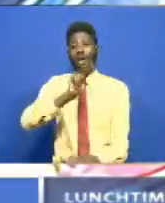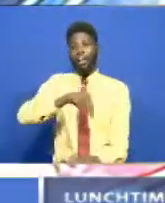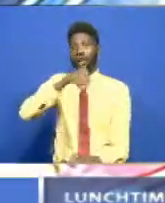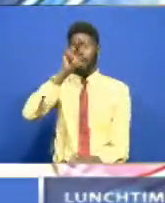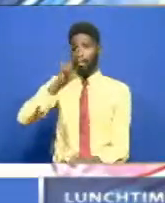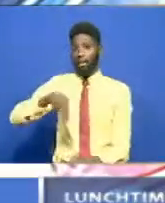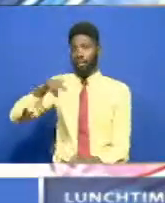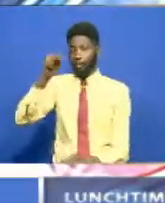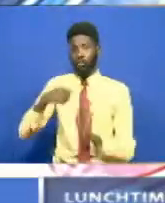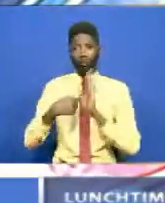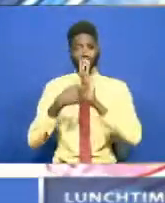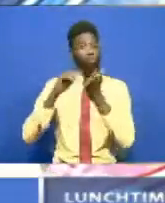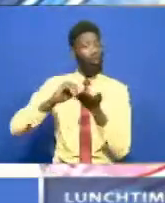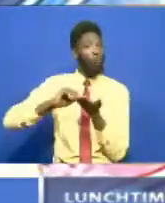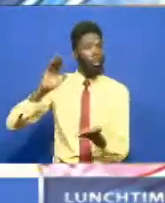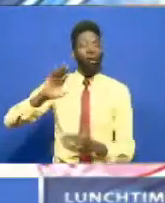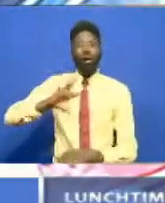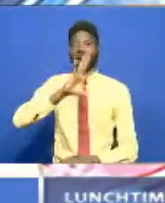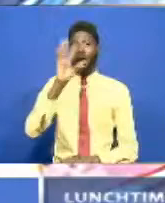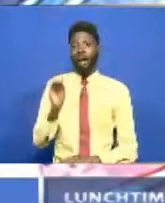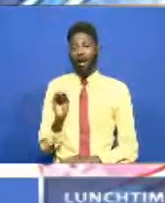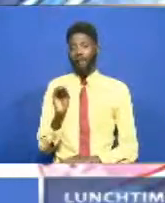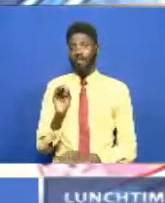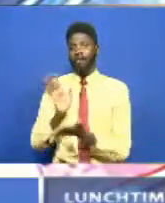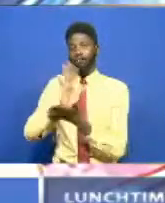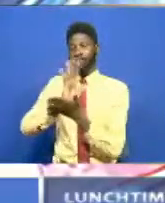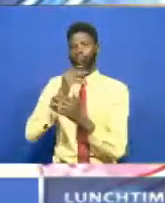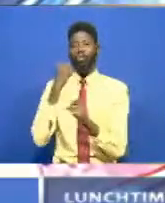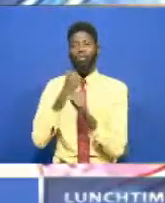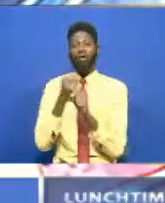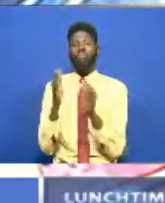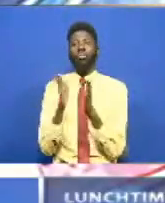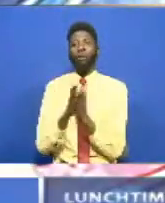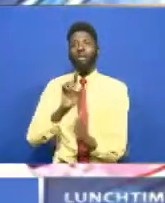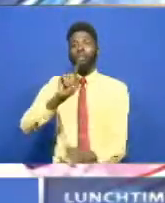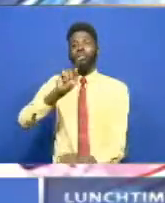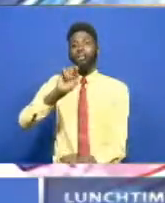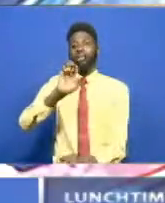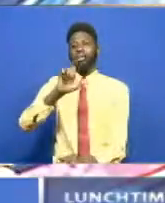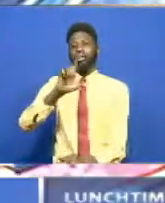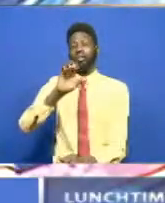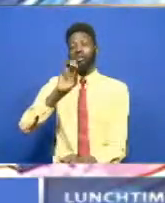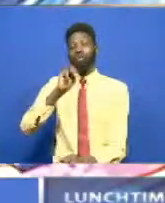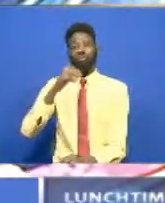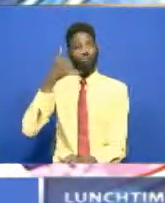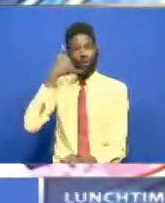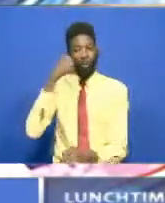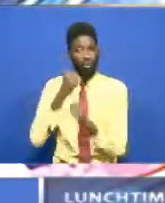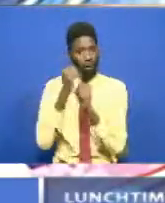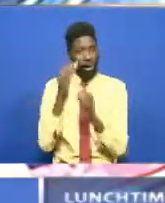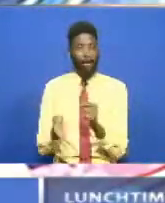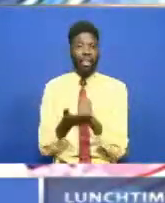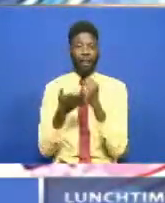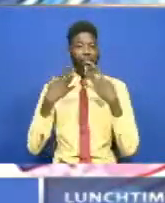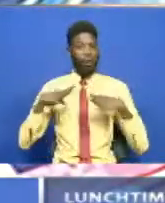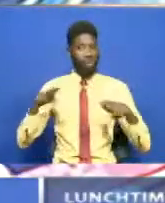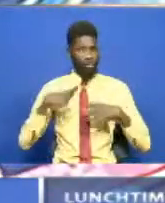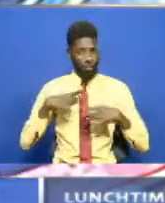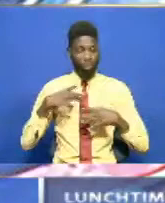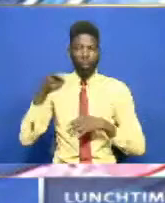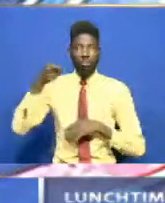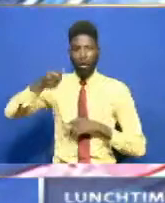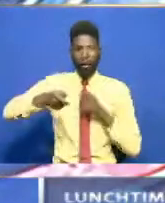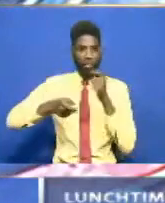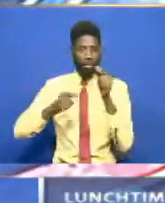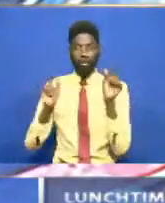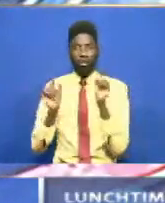more African-made content and working with telecom operators to make it easier for potential subscribers to make payments.